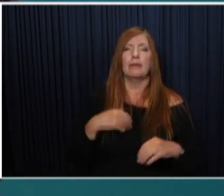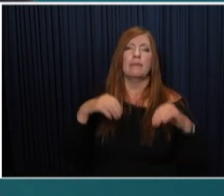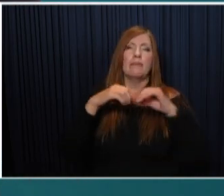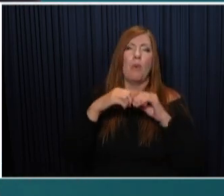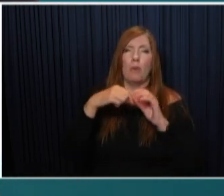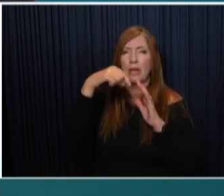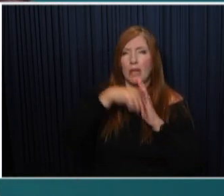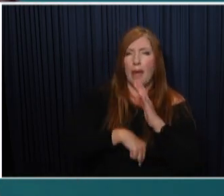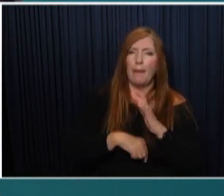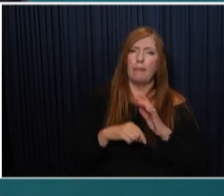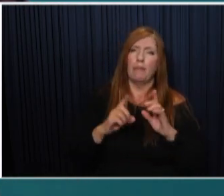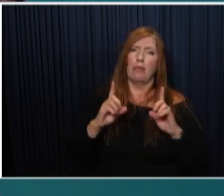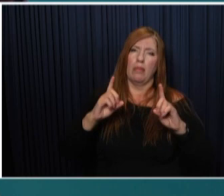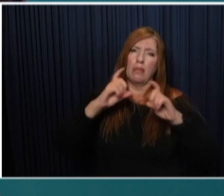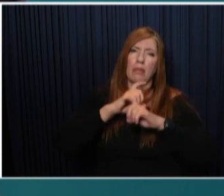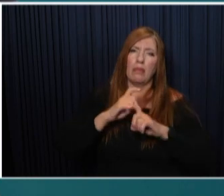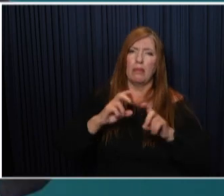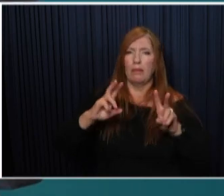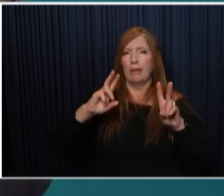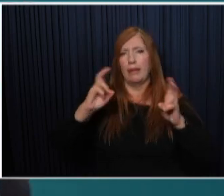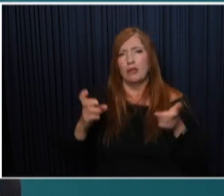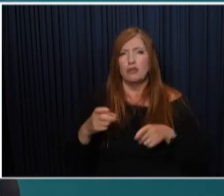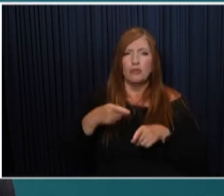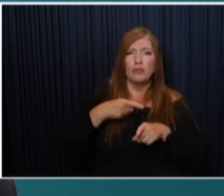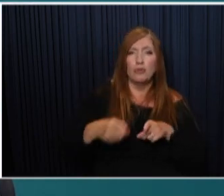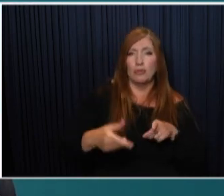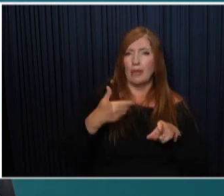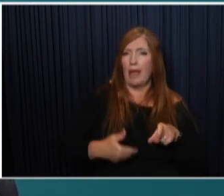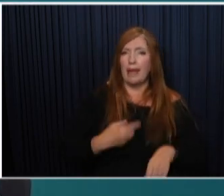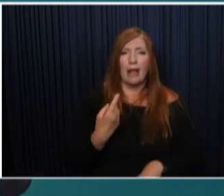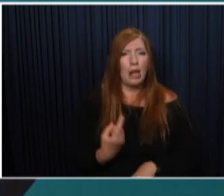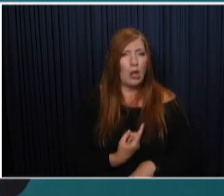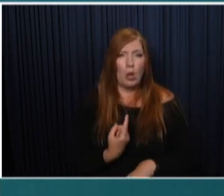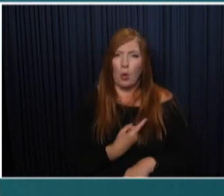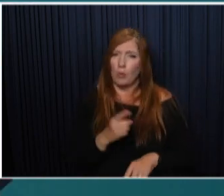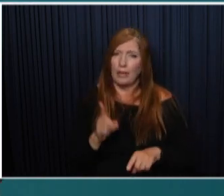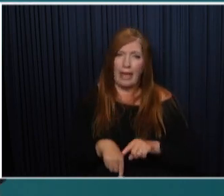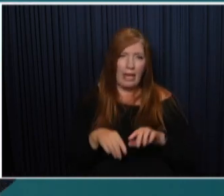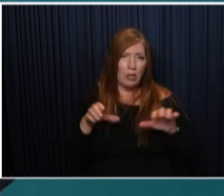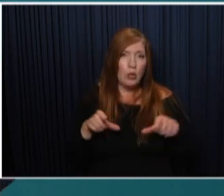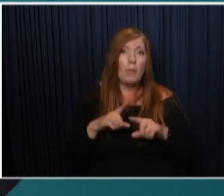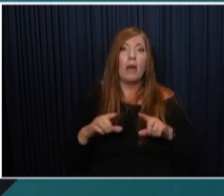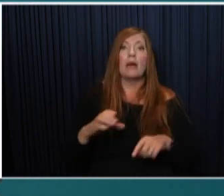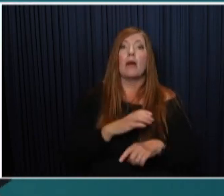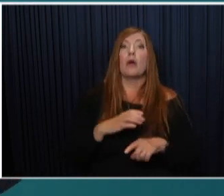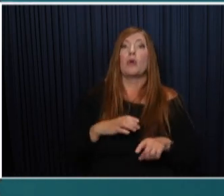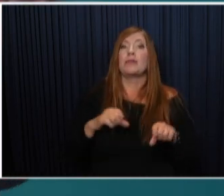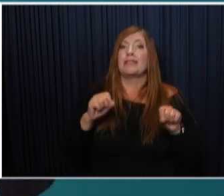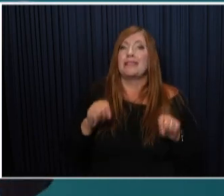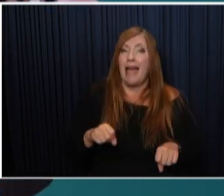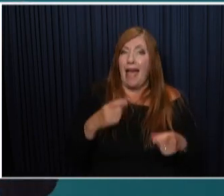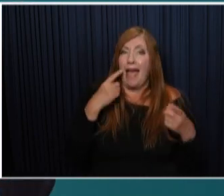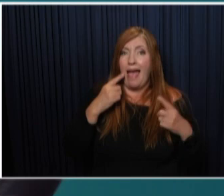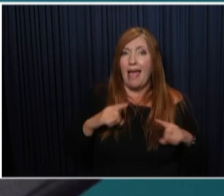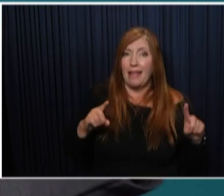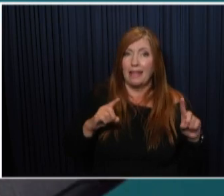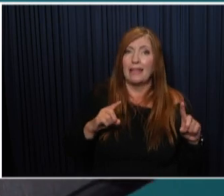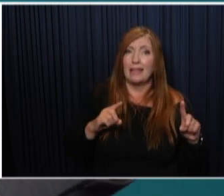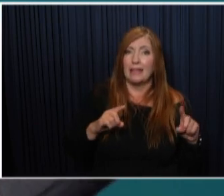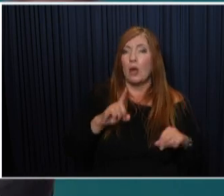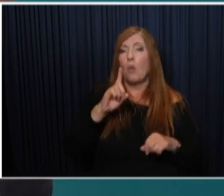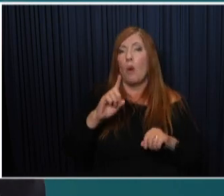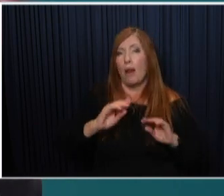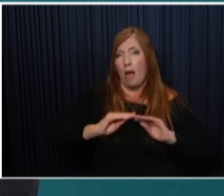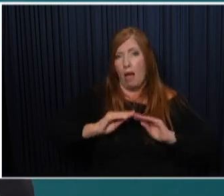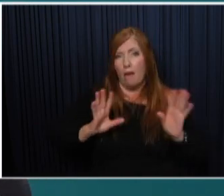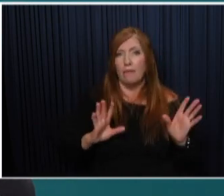in-depth issues that I alone cannot do, but that Congress can. One, quite obviously,